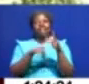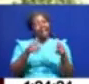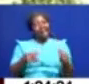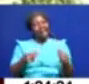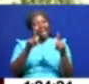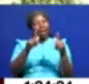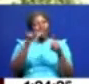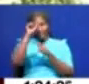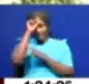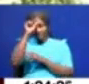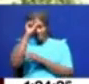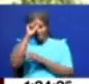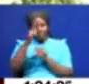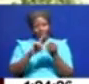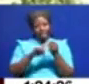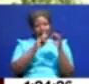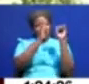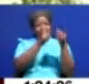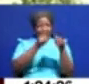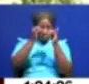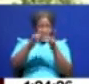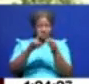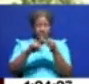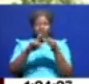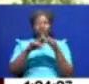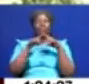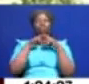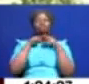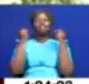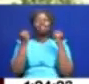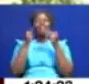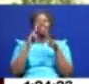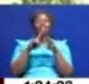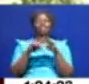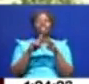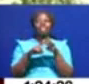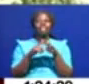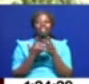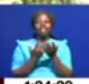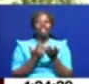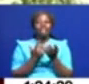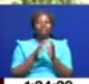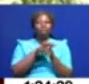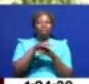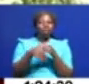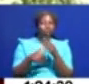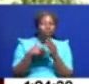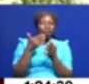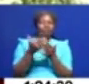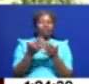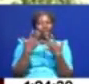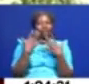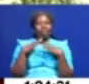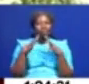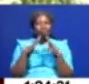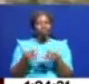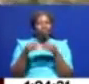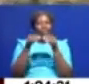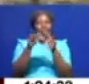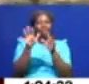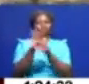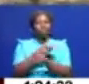government, individuals, pastors, the clergymen, everyone give our total